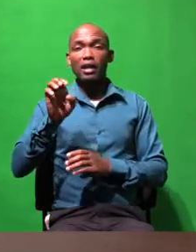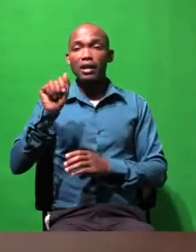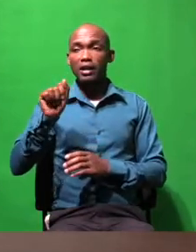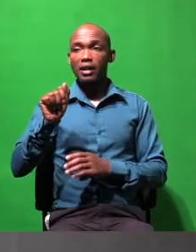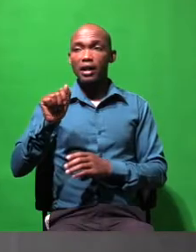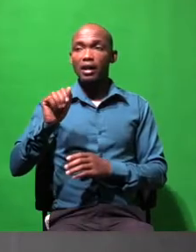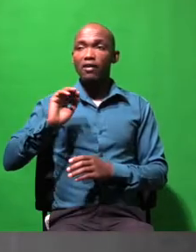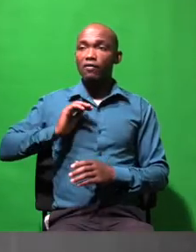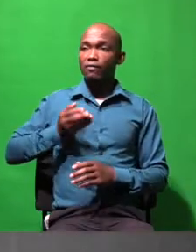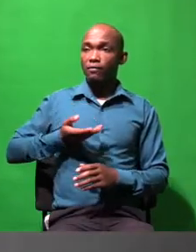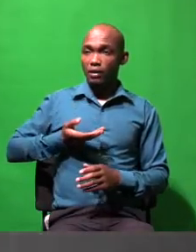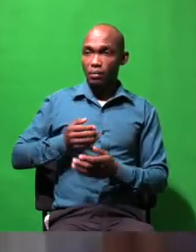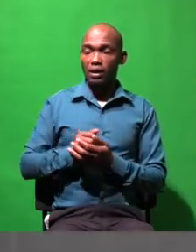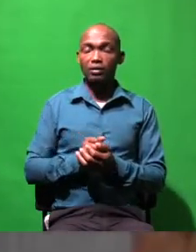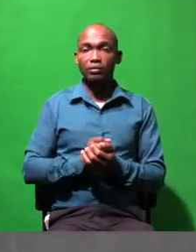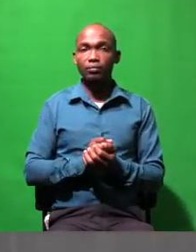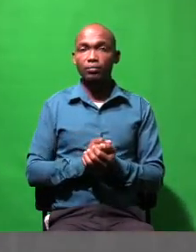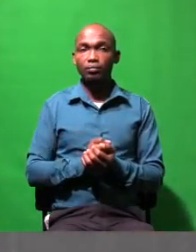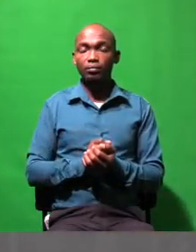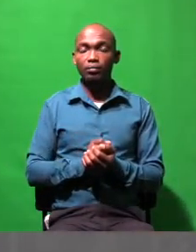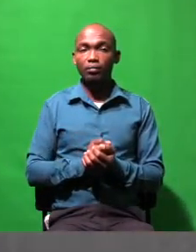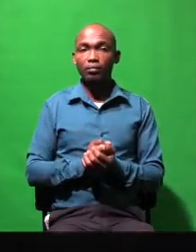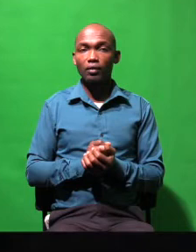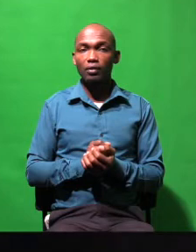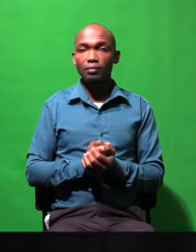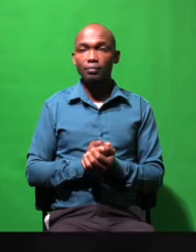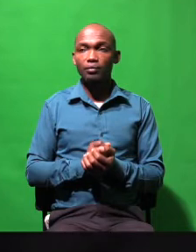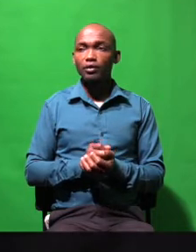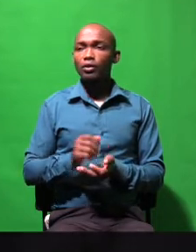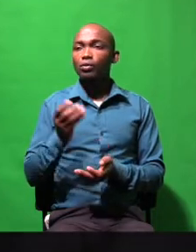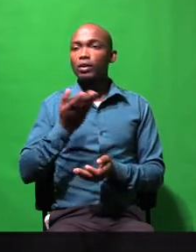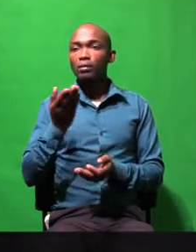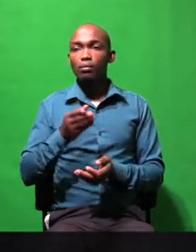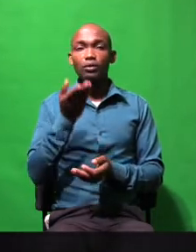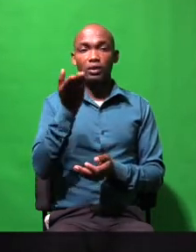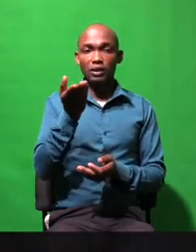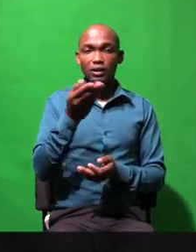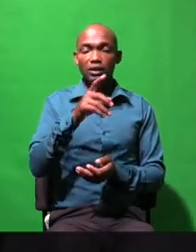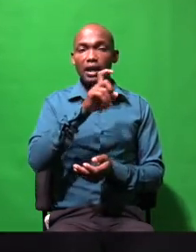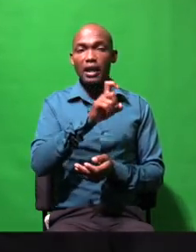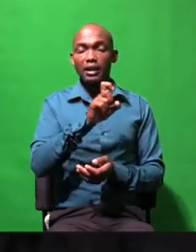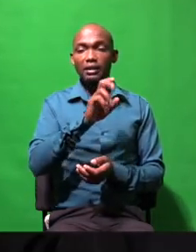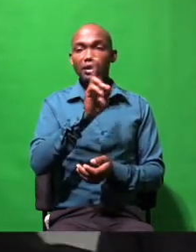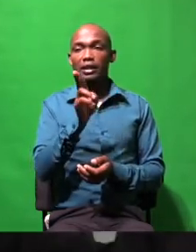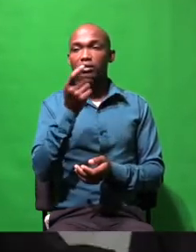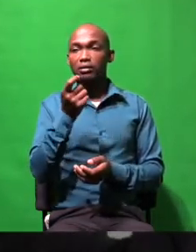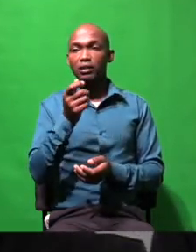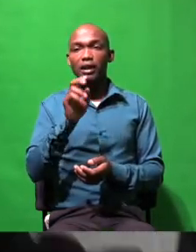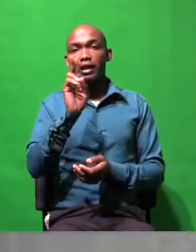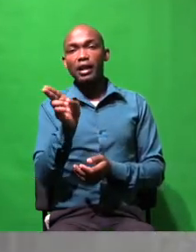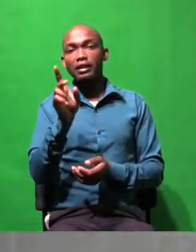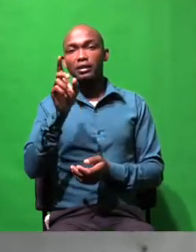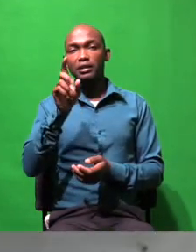Good. Clap one. Thank you. What about this one? What about this